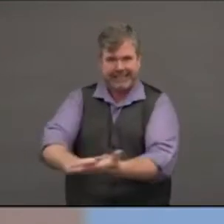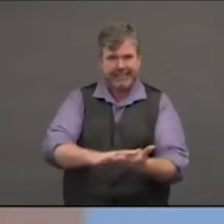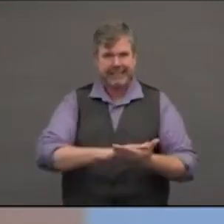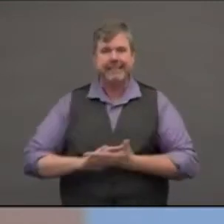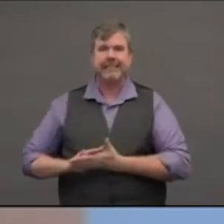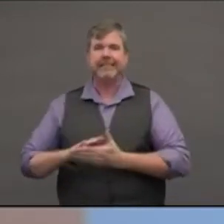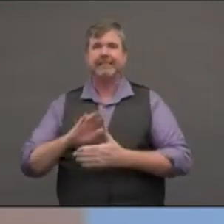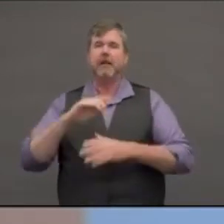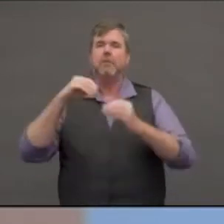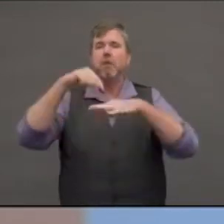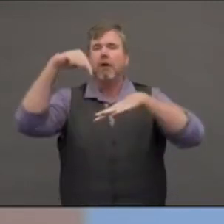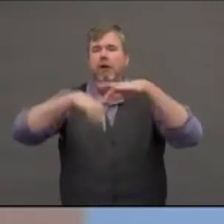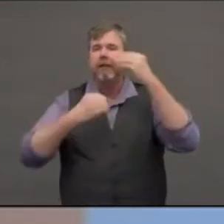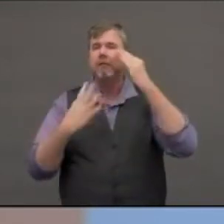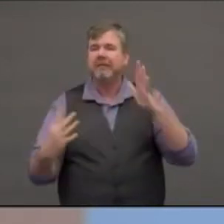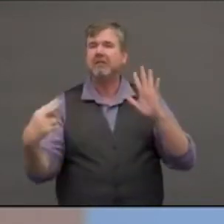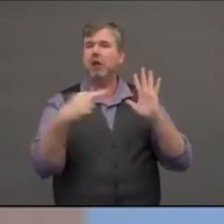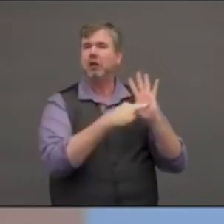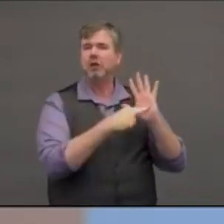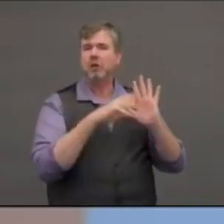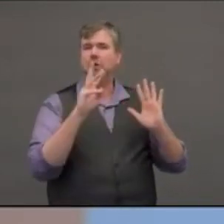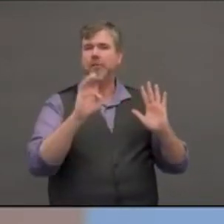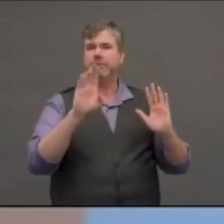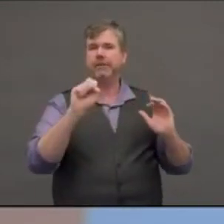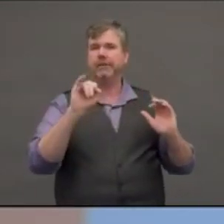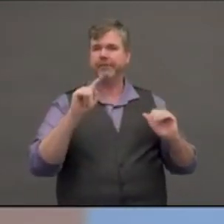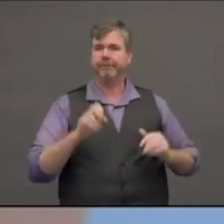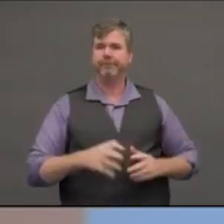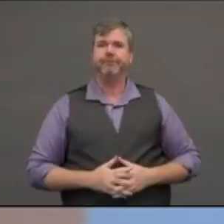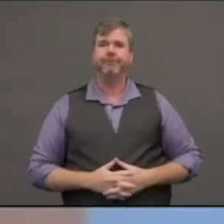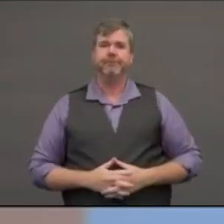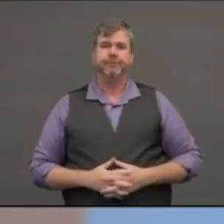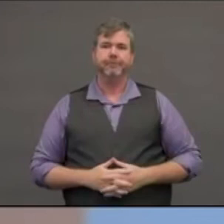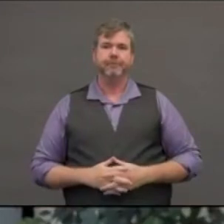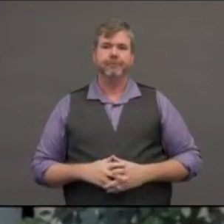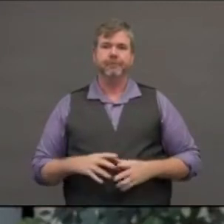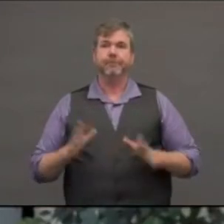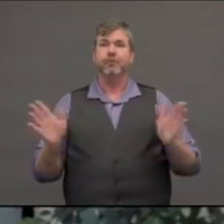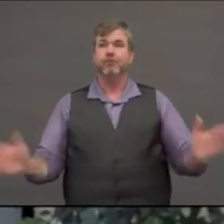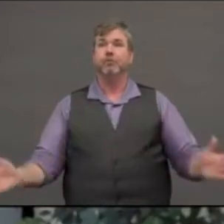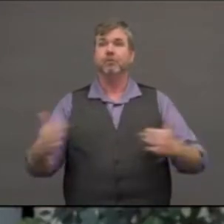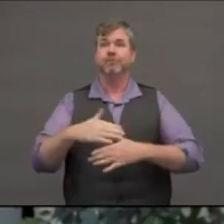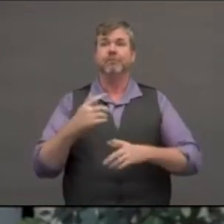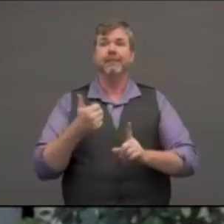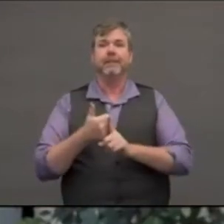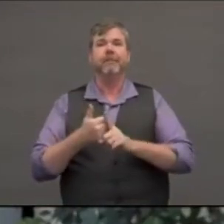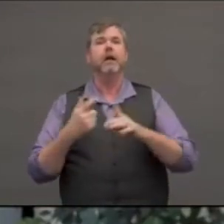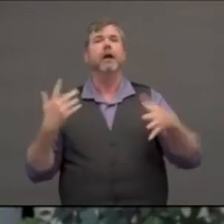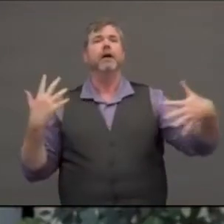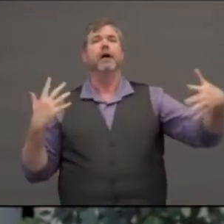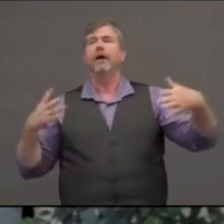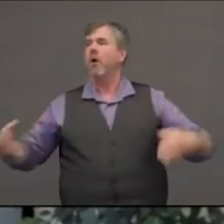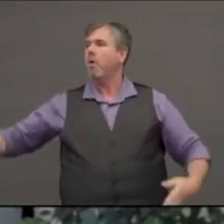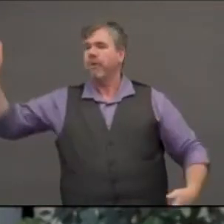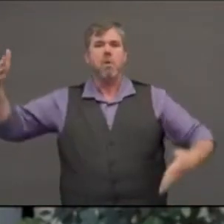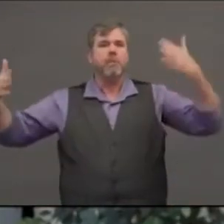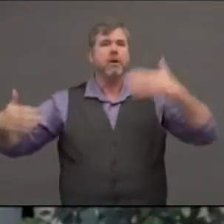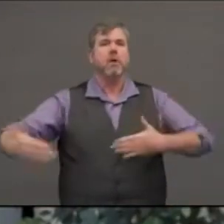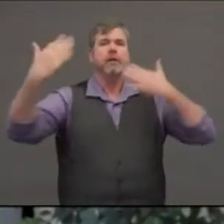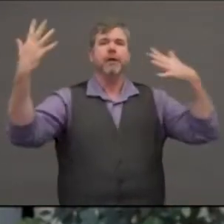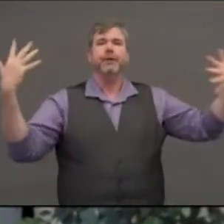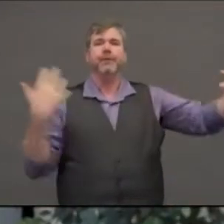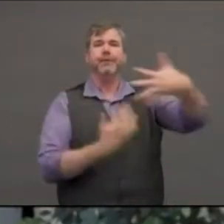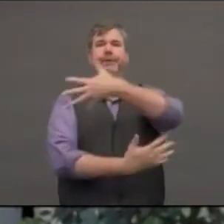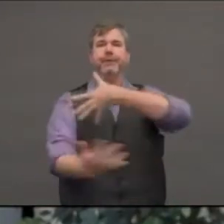the room and so forth, and to make sure that they can get rid of as much COVID as they possibly can. Yeah. So I know a lot of people